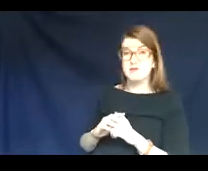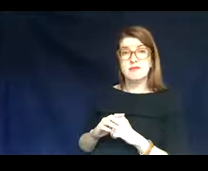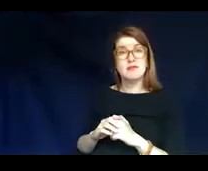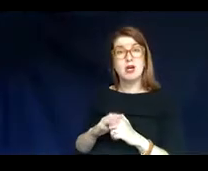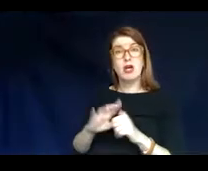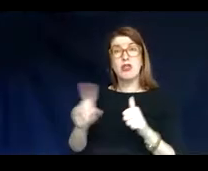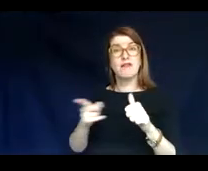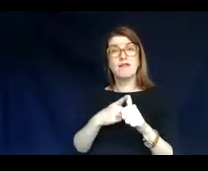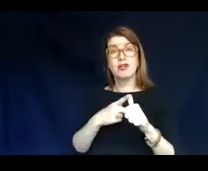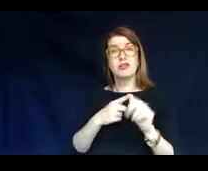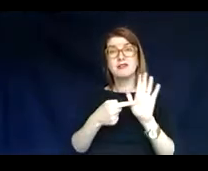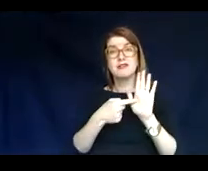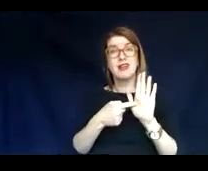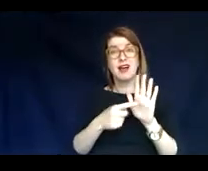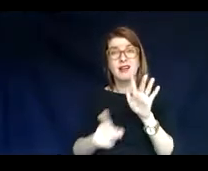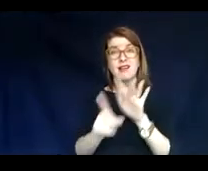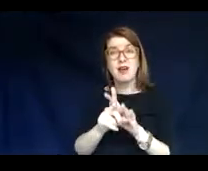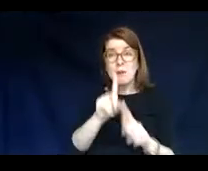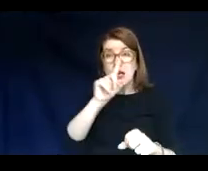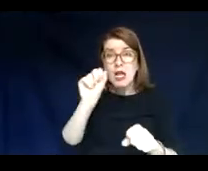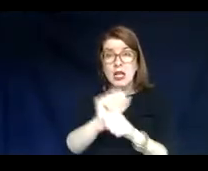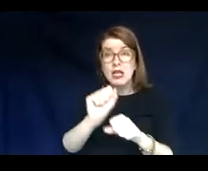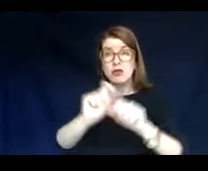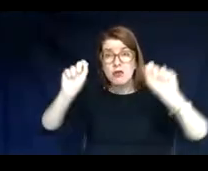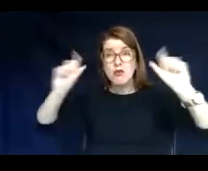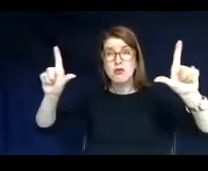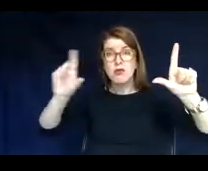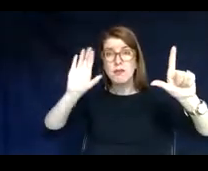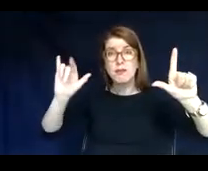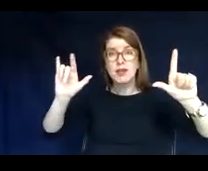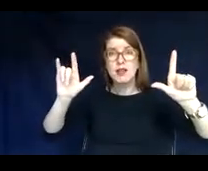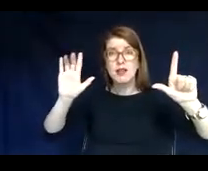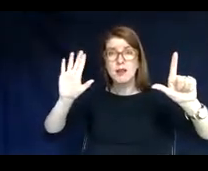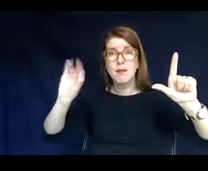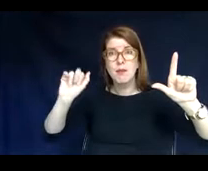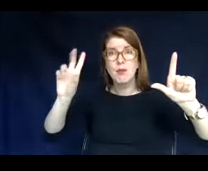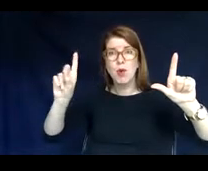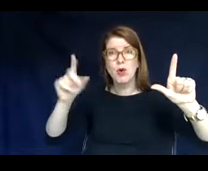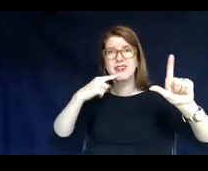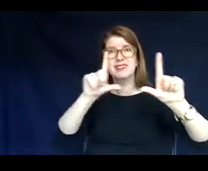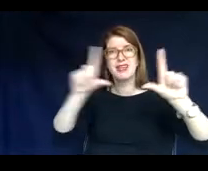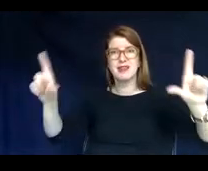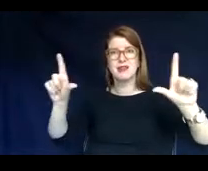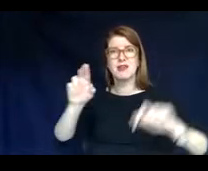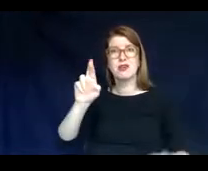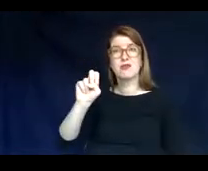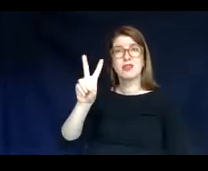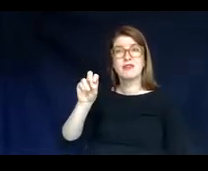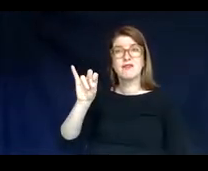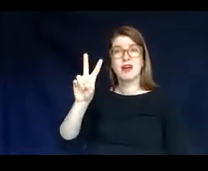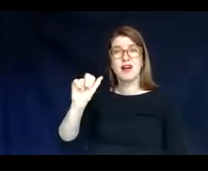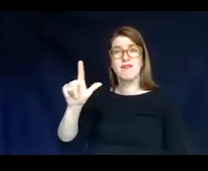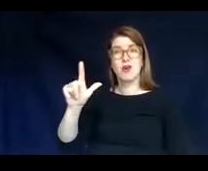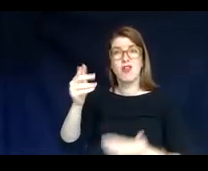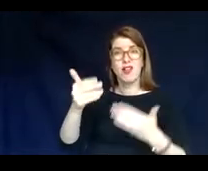first sign appeared. Oh, I mean a literal billboard appeared. It said revival up ahead. And I'm like, oh no, we are